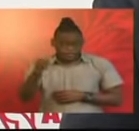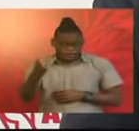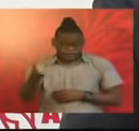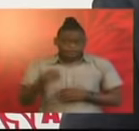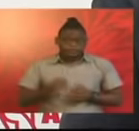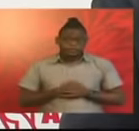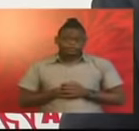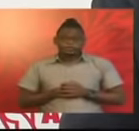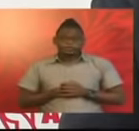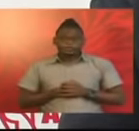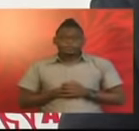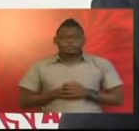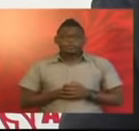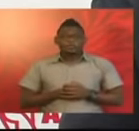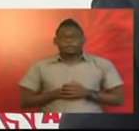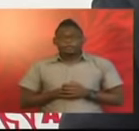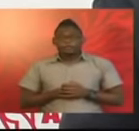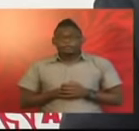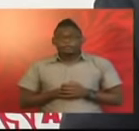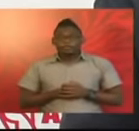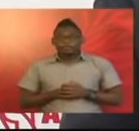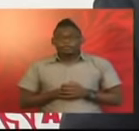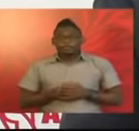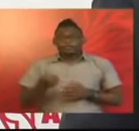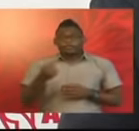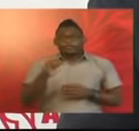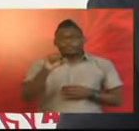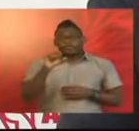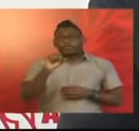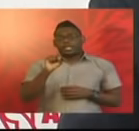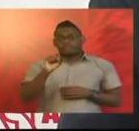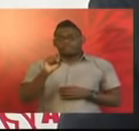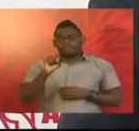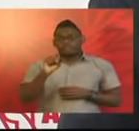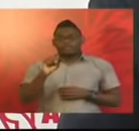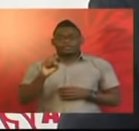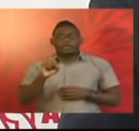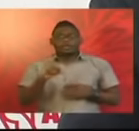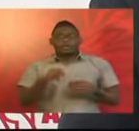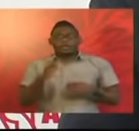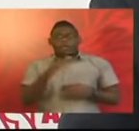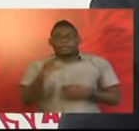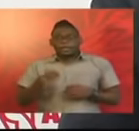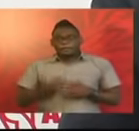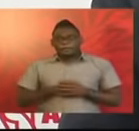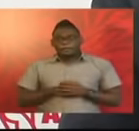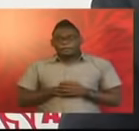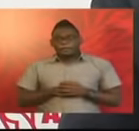Center, Talparo Health Center, the Chaguanas District Health Facility,